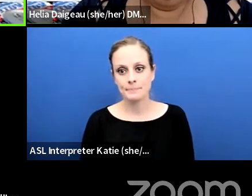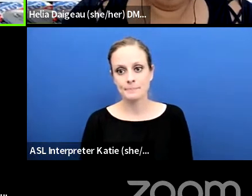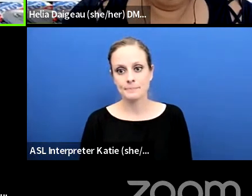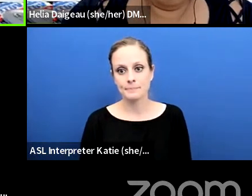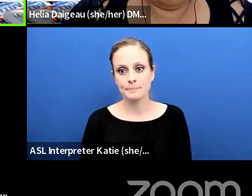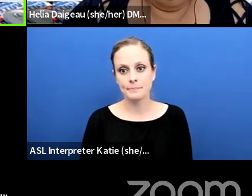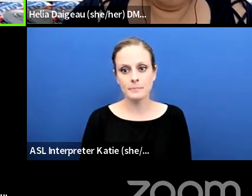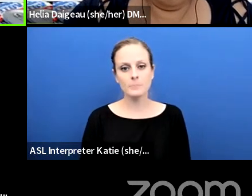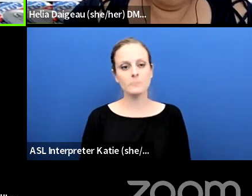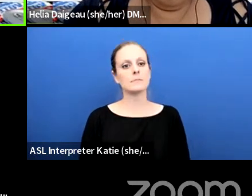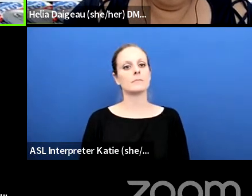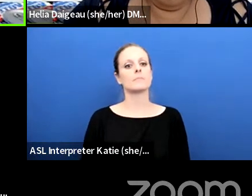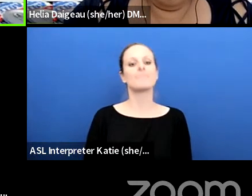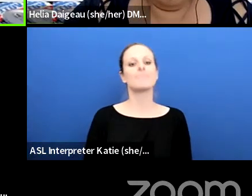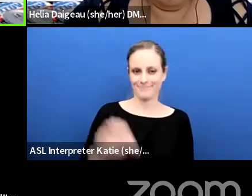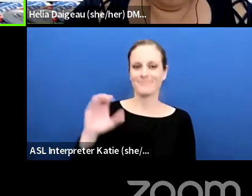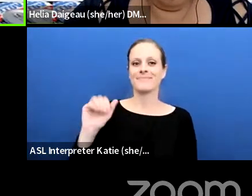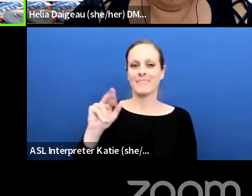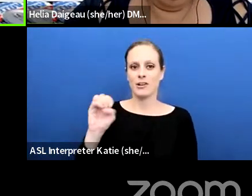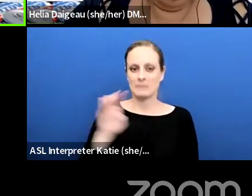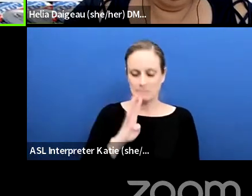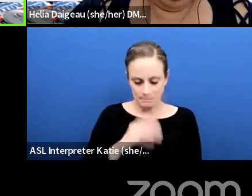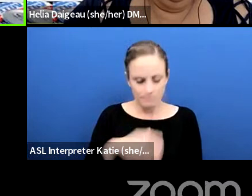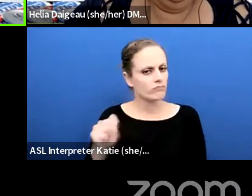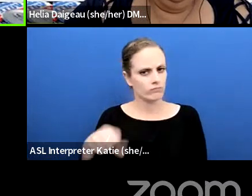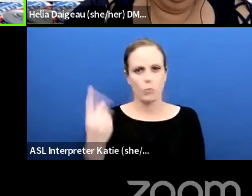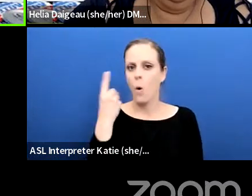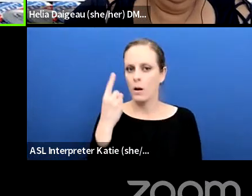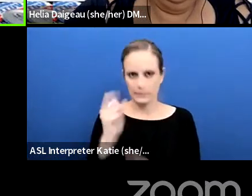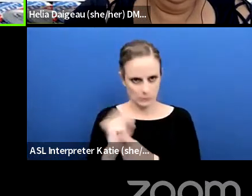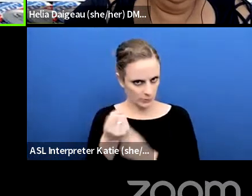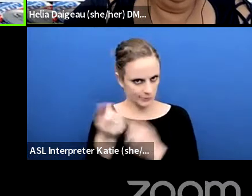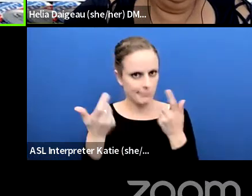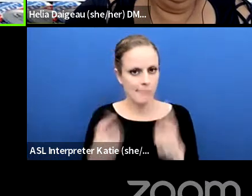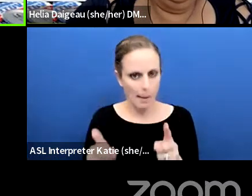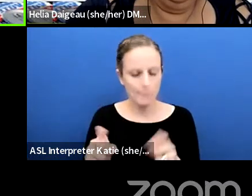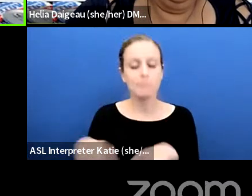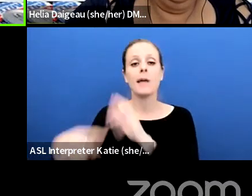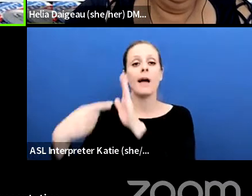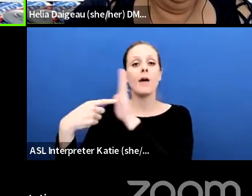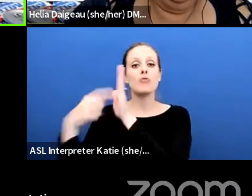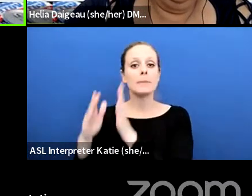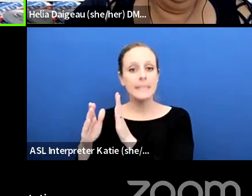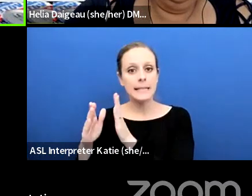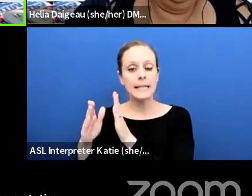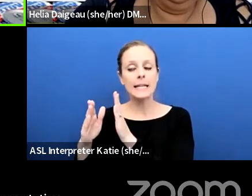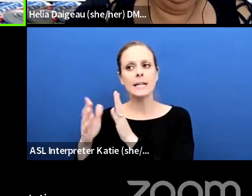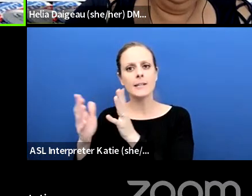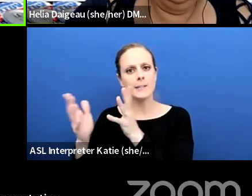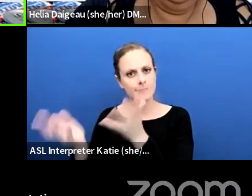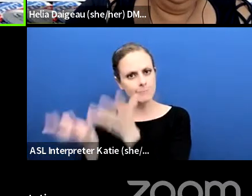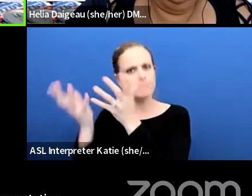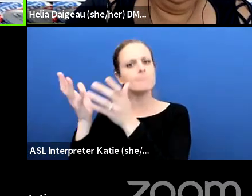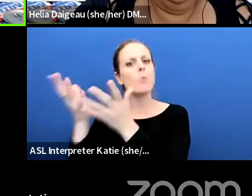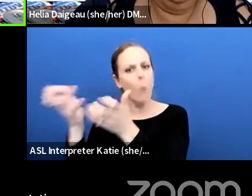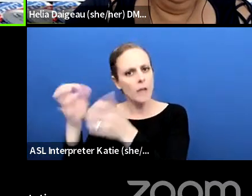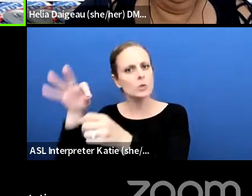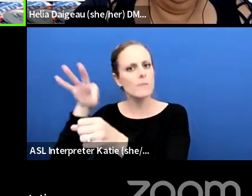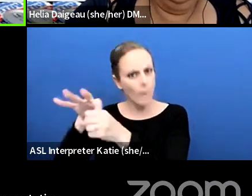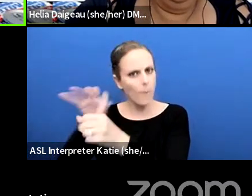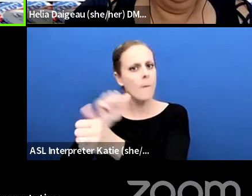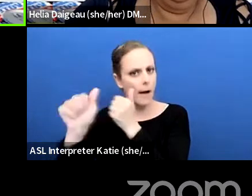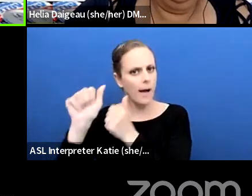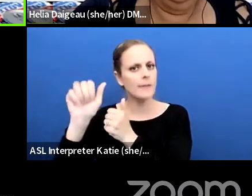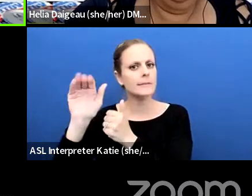Yes, I've had a situation where one of my representatives was pushing a bill to make it mandatory